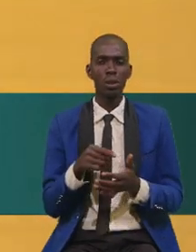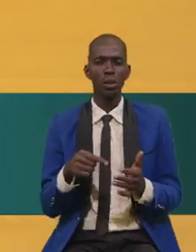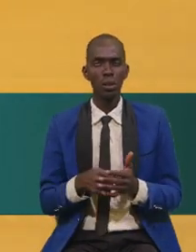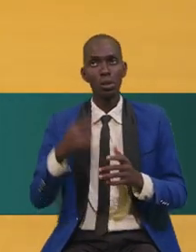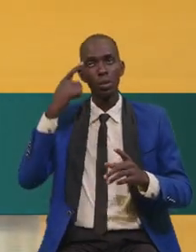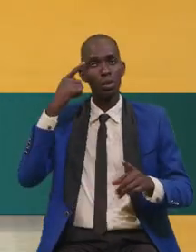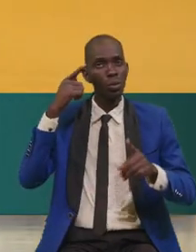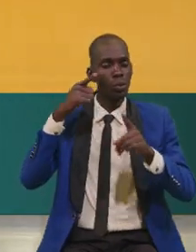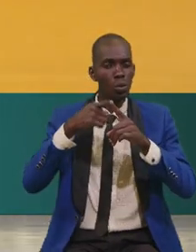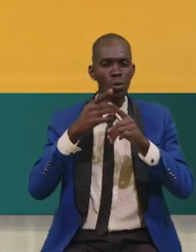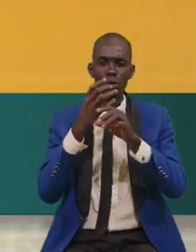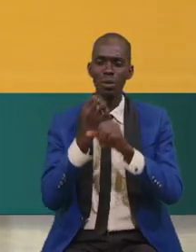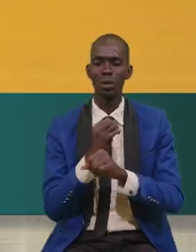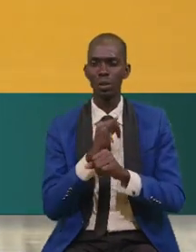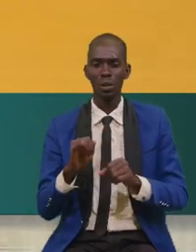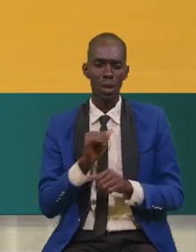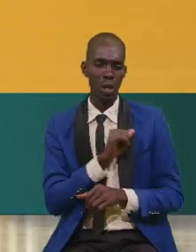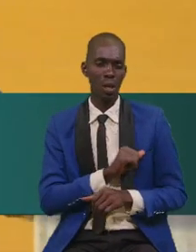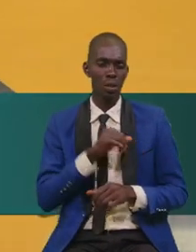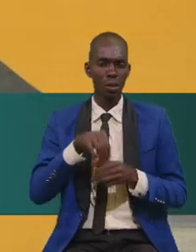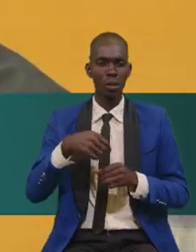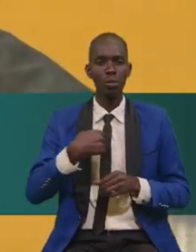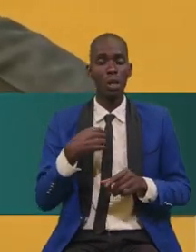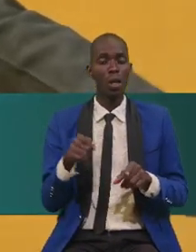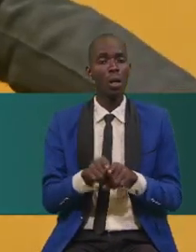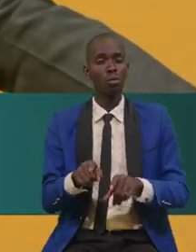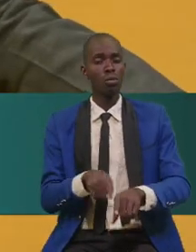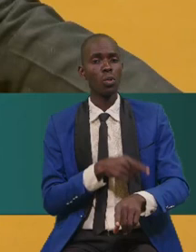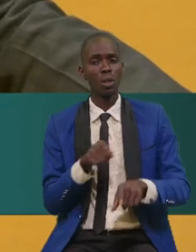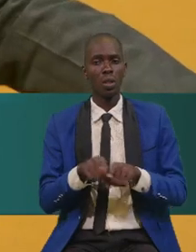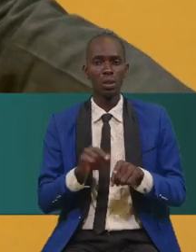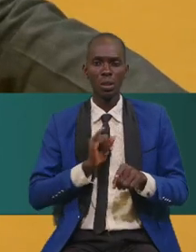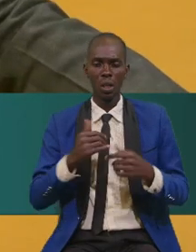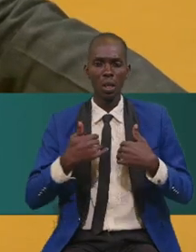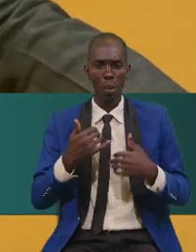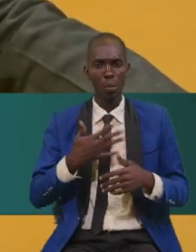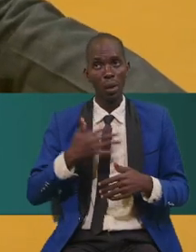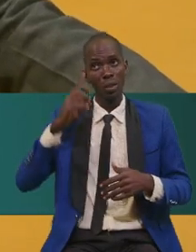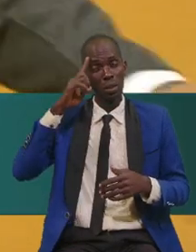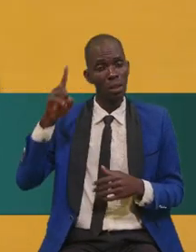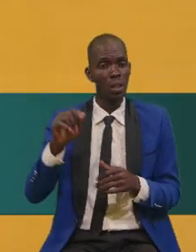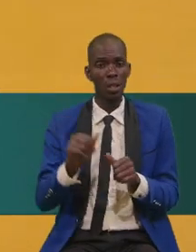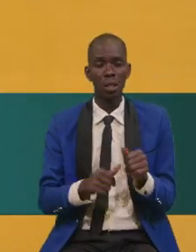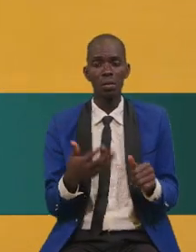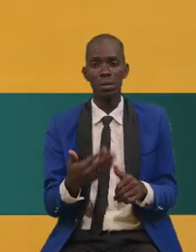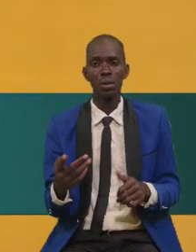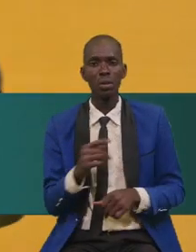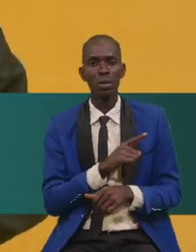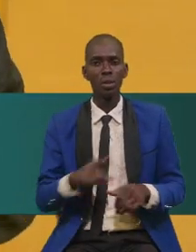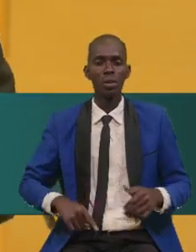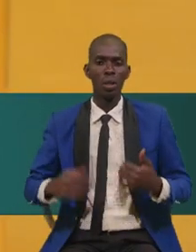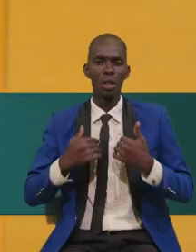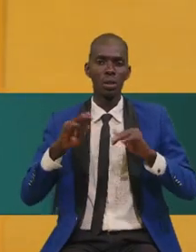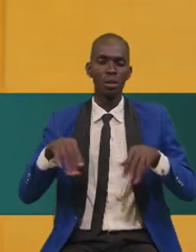me, as long as I have my intelligence and everything the Lord has given me to succeed, as